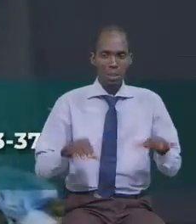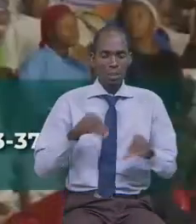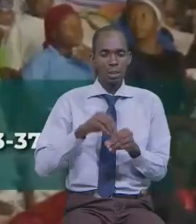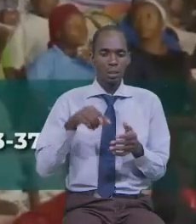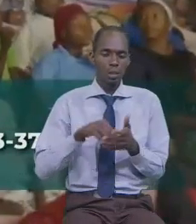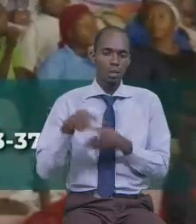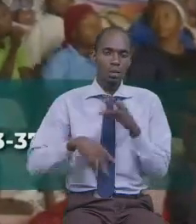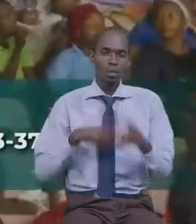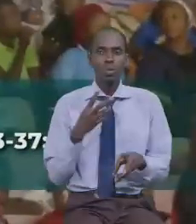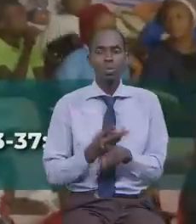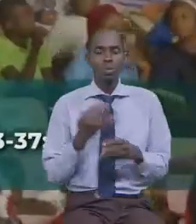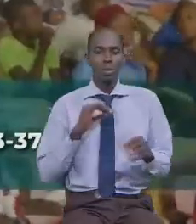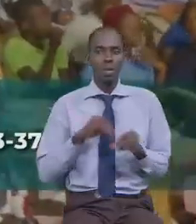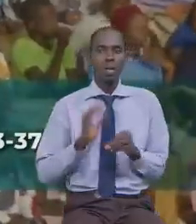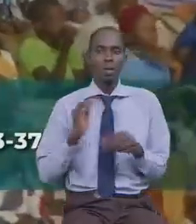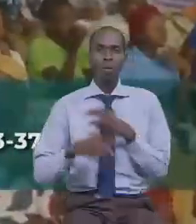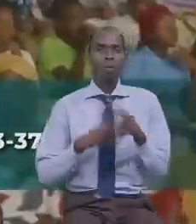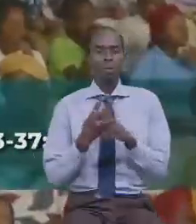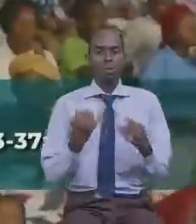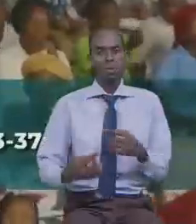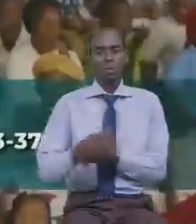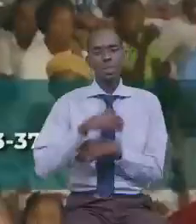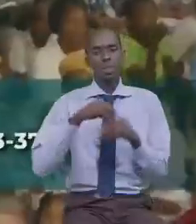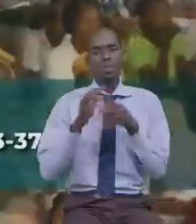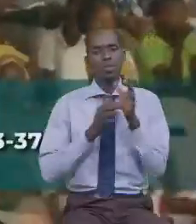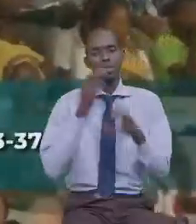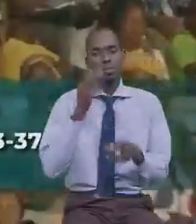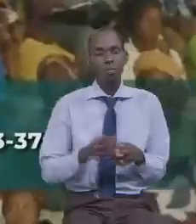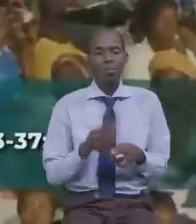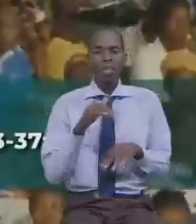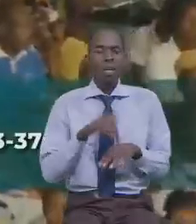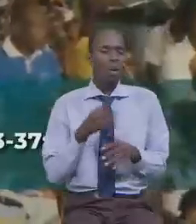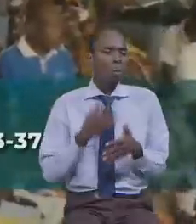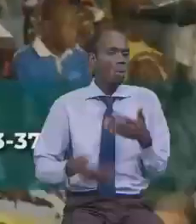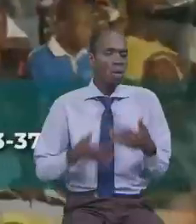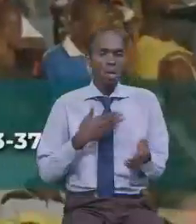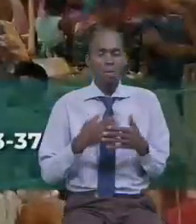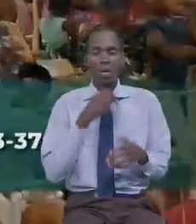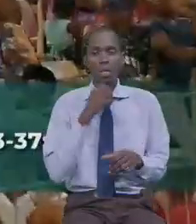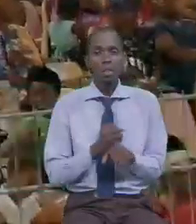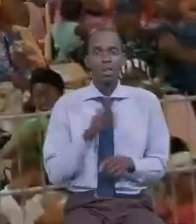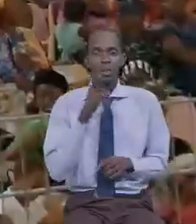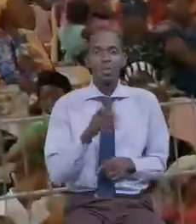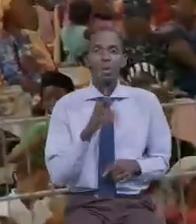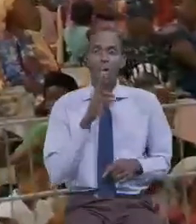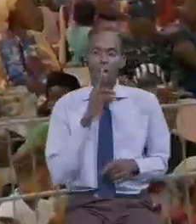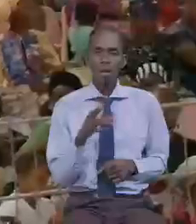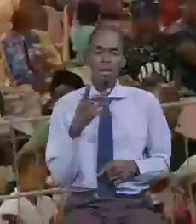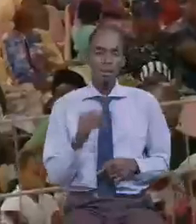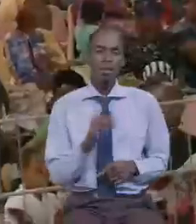world today, in Jesus' name. At whatever age you are, the Lord through